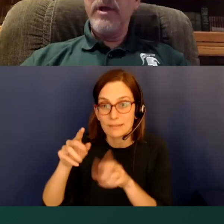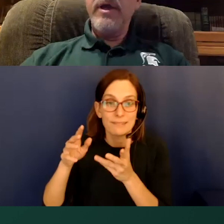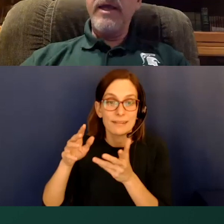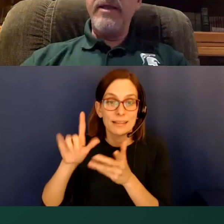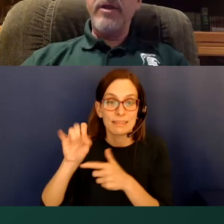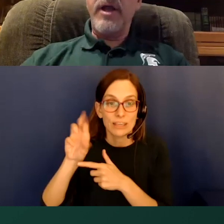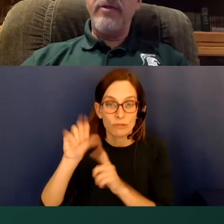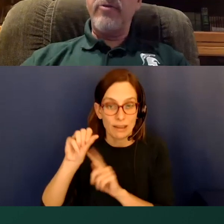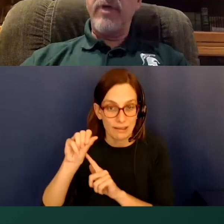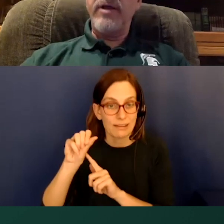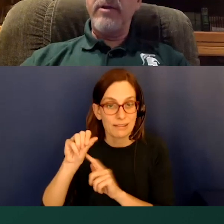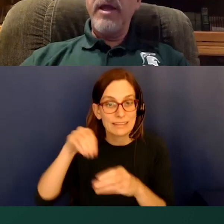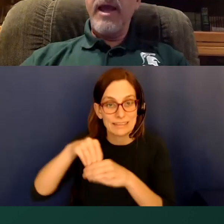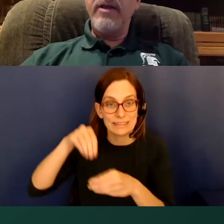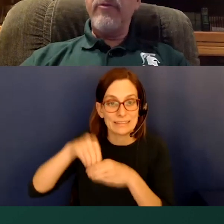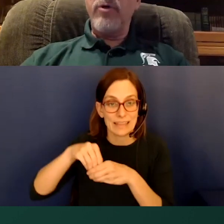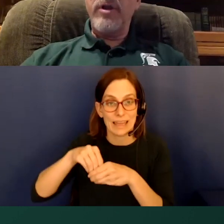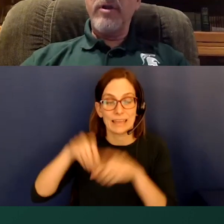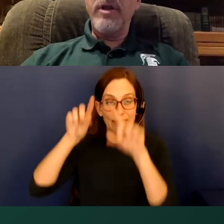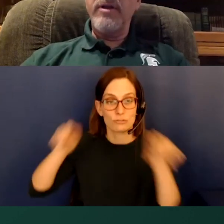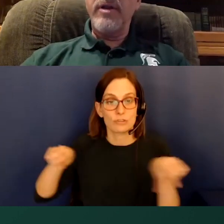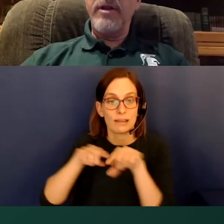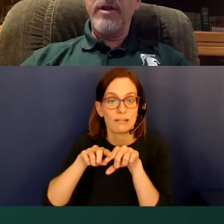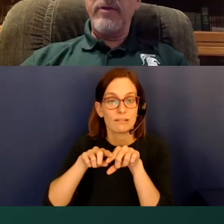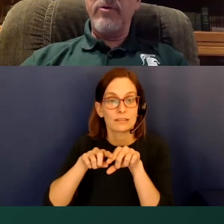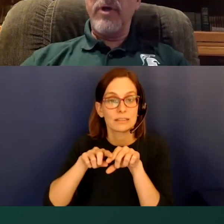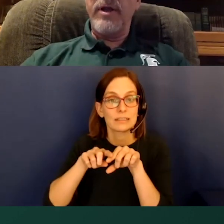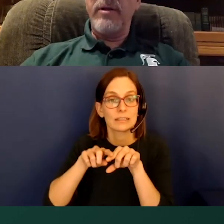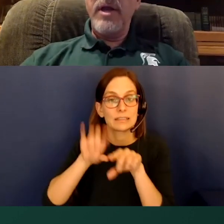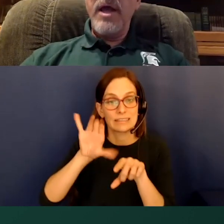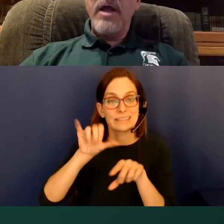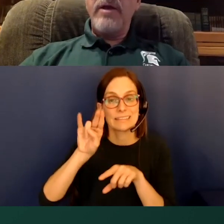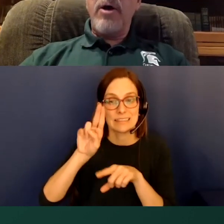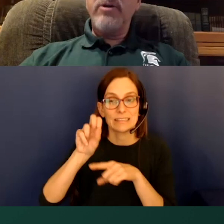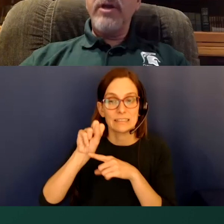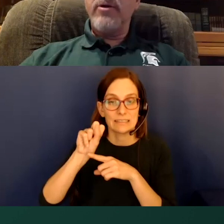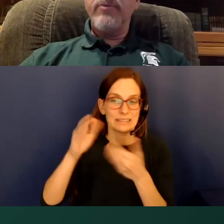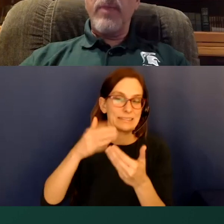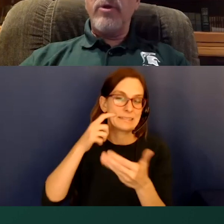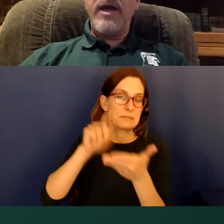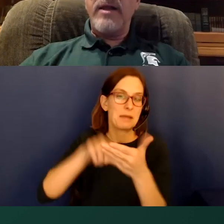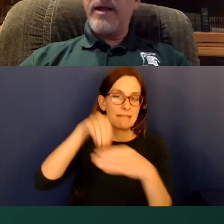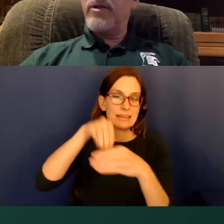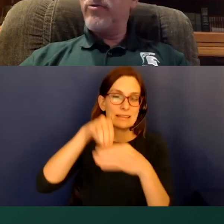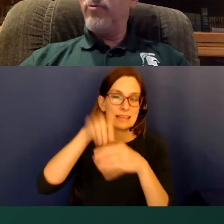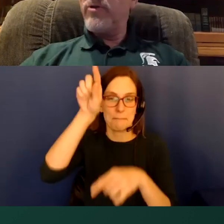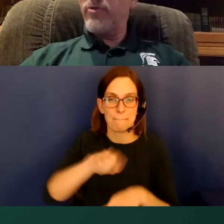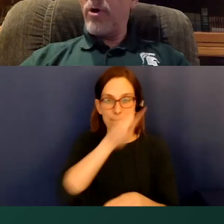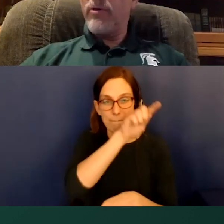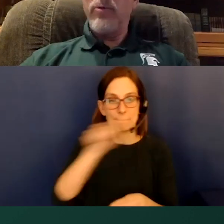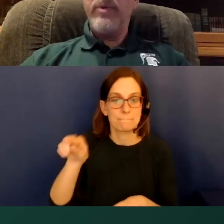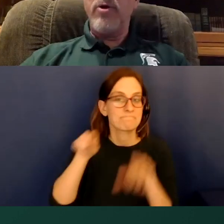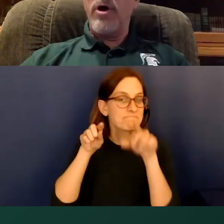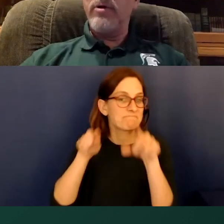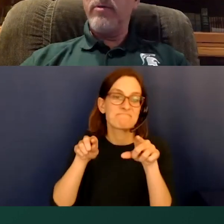Lyra inside the triangle, and of course, Cygnus inside the triangle. Now, Altair will not last too much